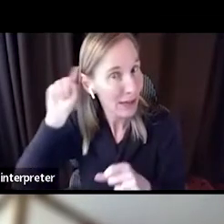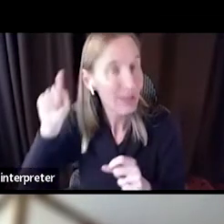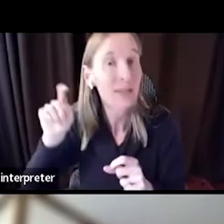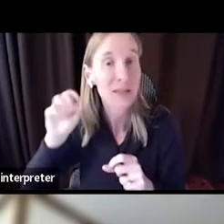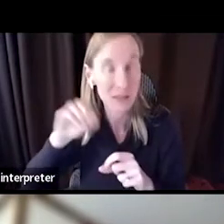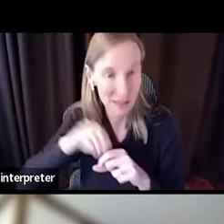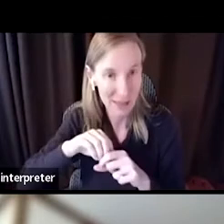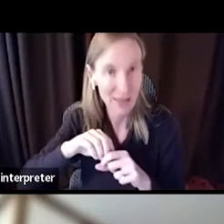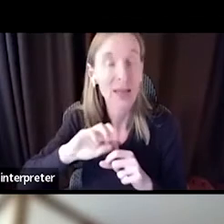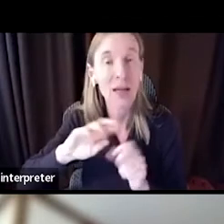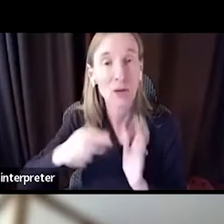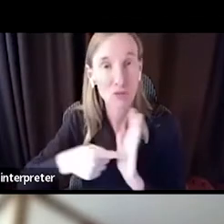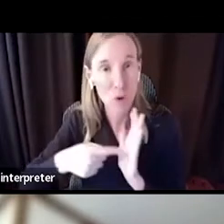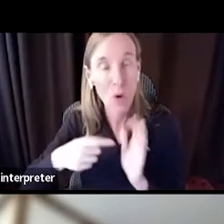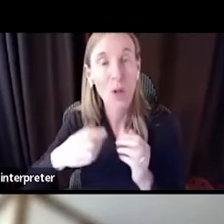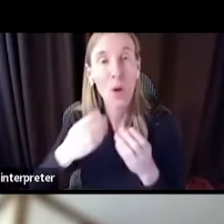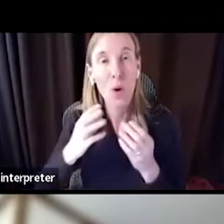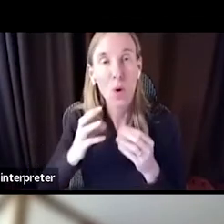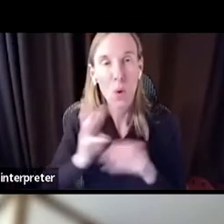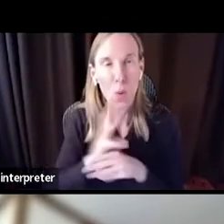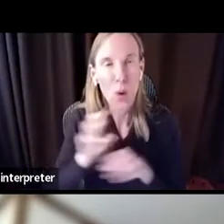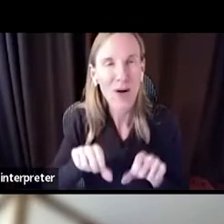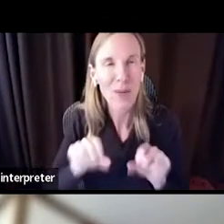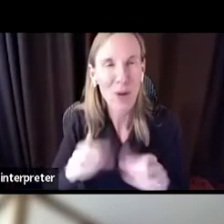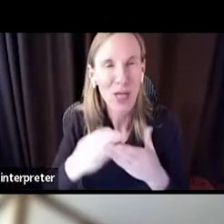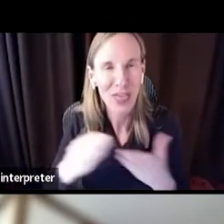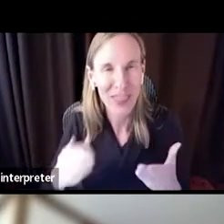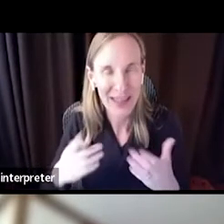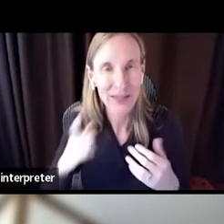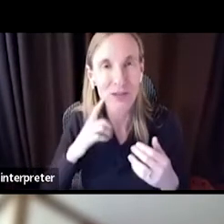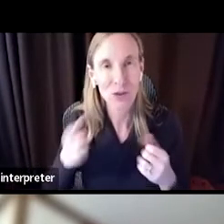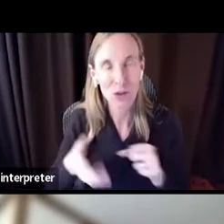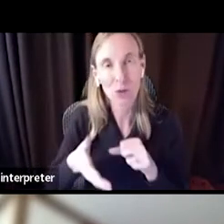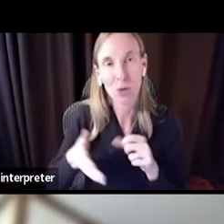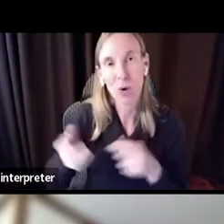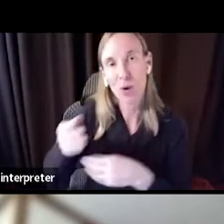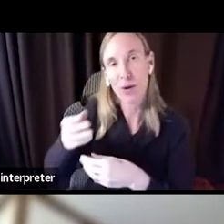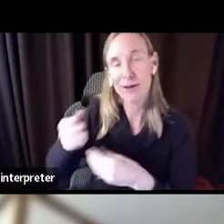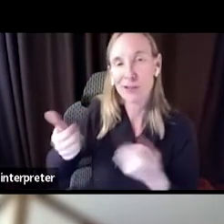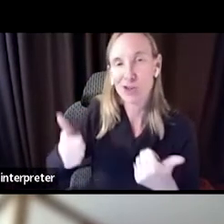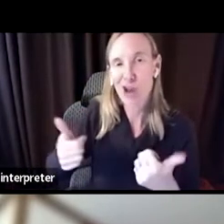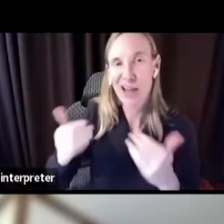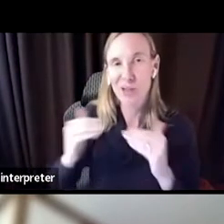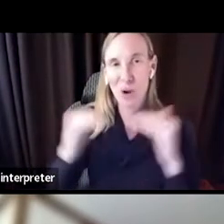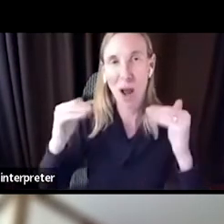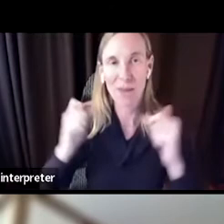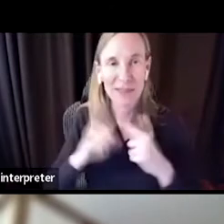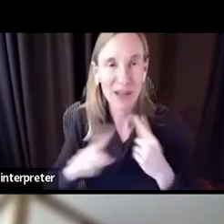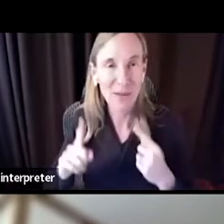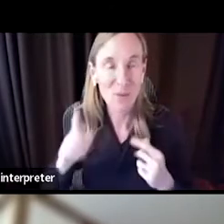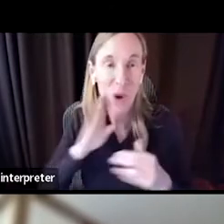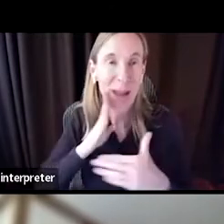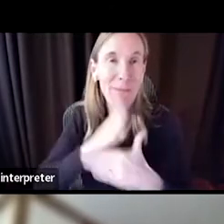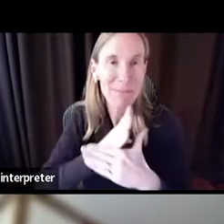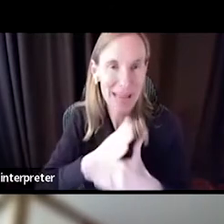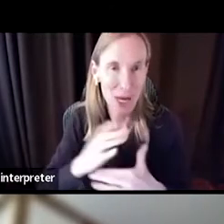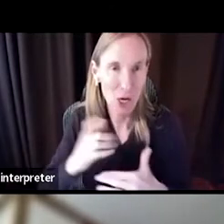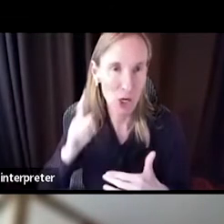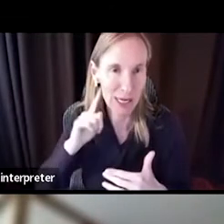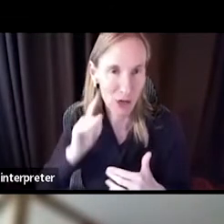meaning wearable instruments or devices to compensate for impaired hearing. Under the covered